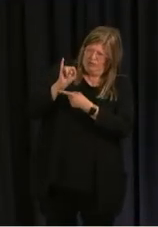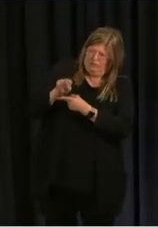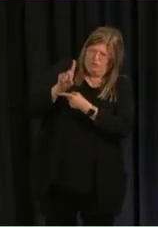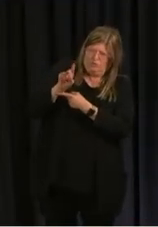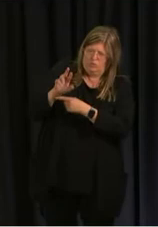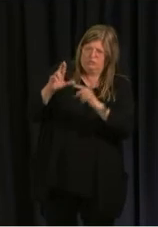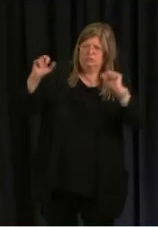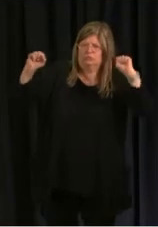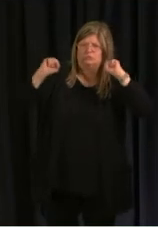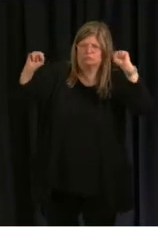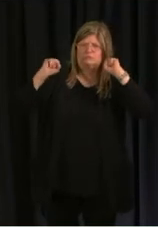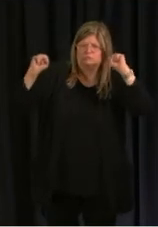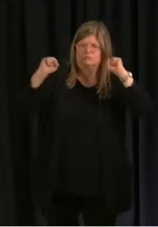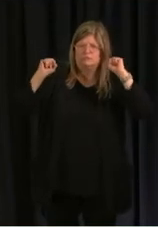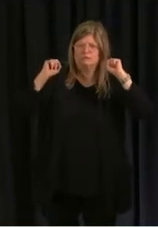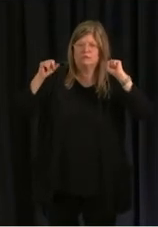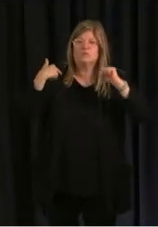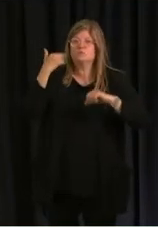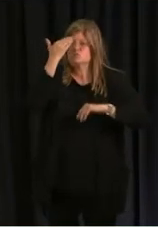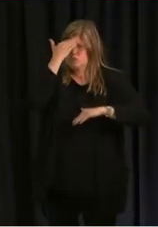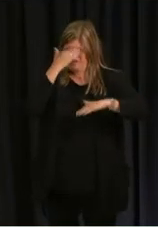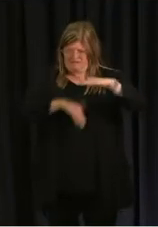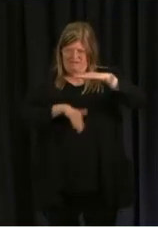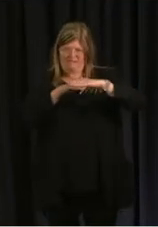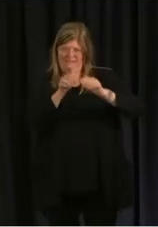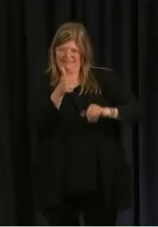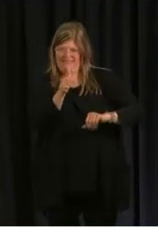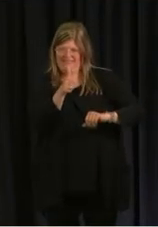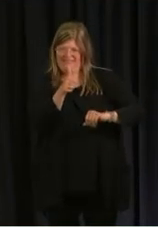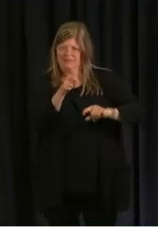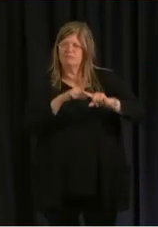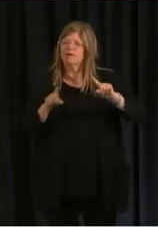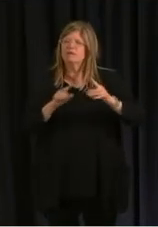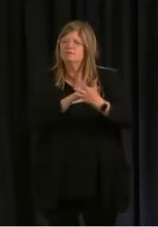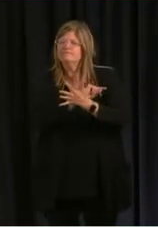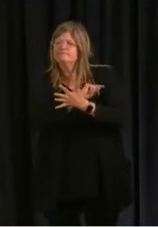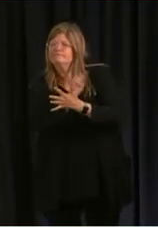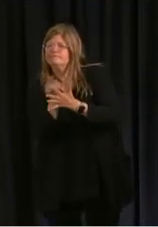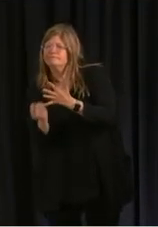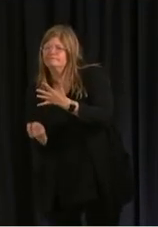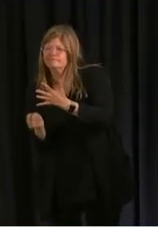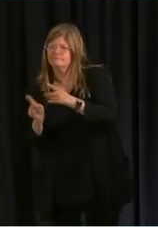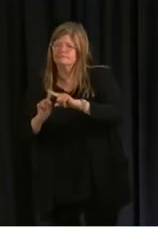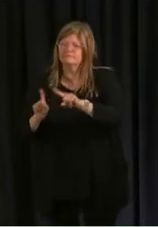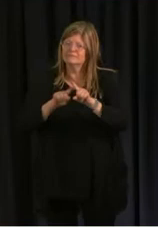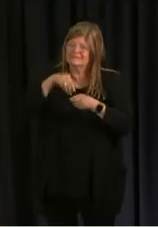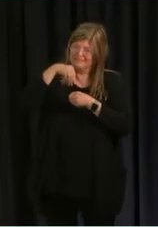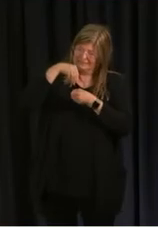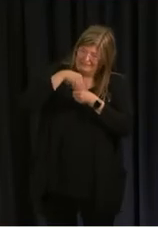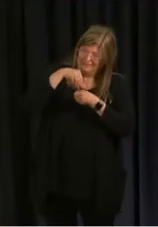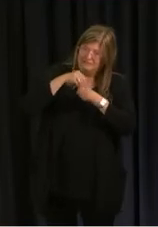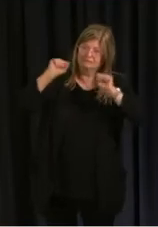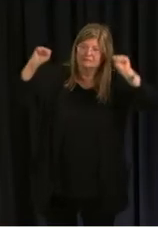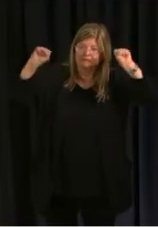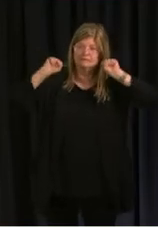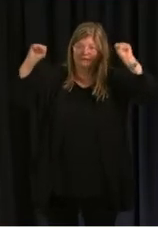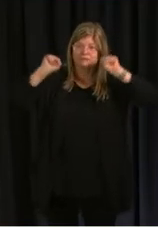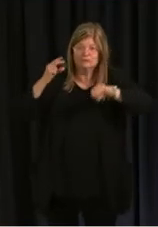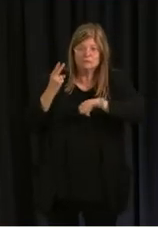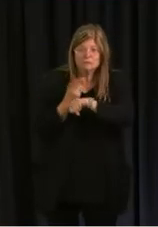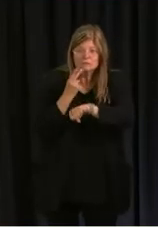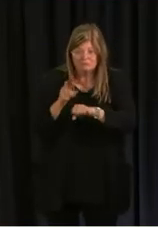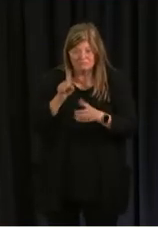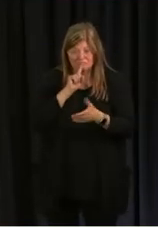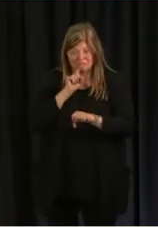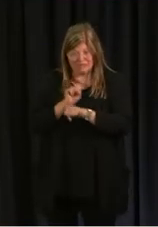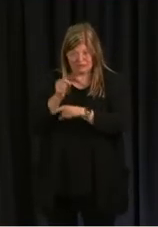can resume will be March 22nd. We will have updated DC Health guidance for gyms and fitness studios posted